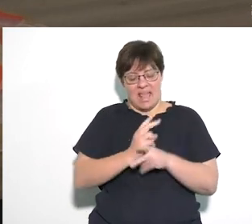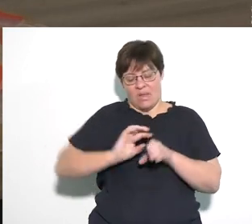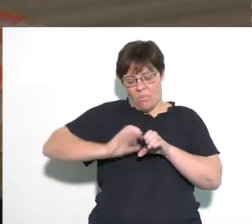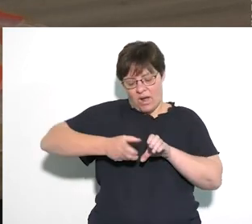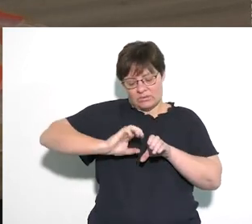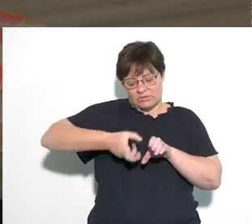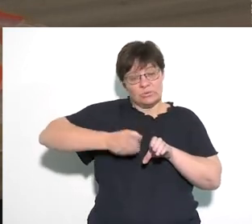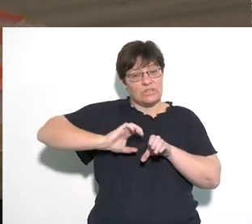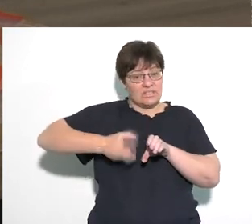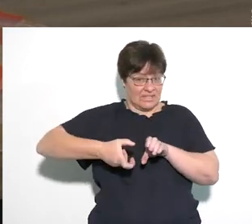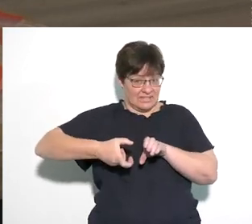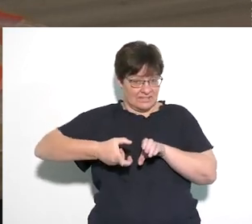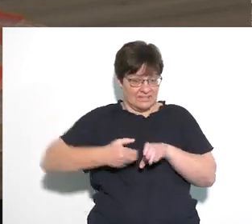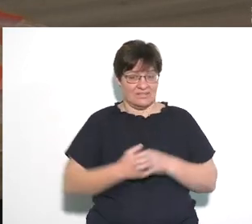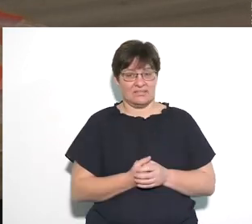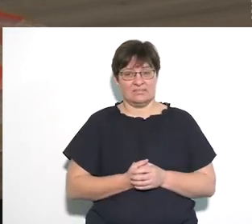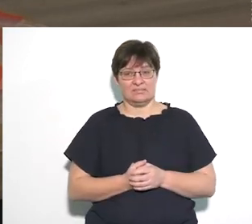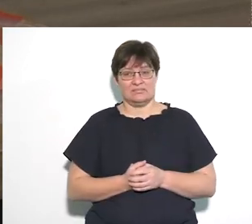again.